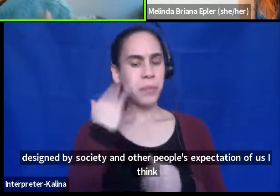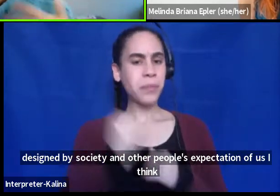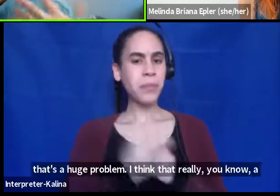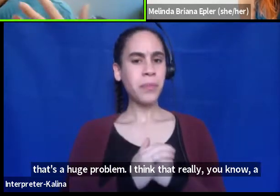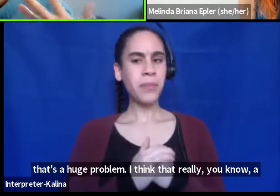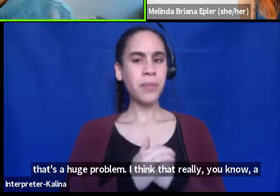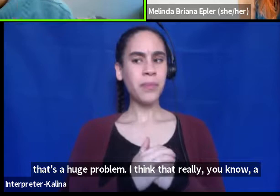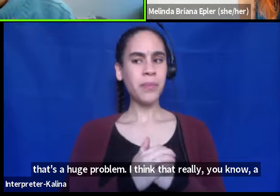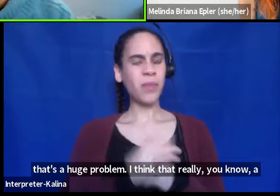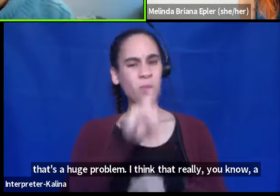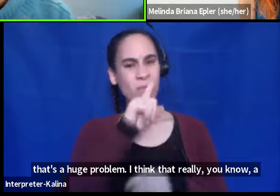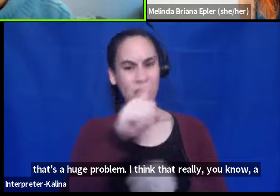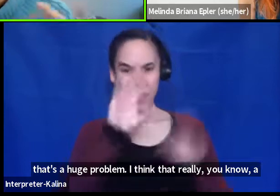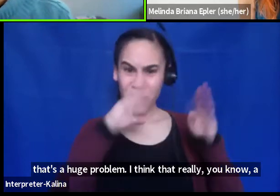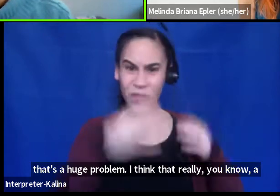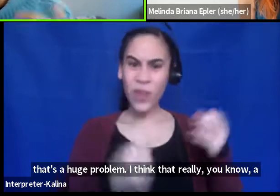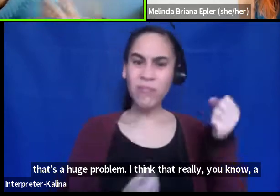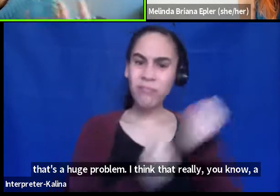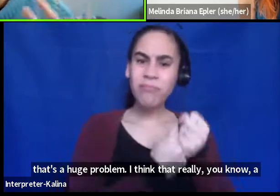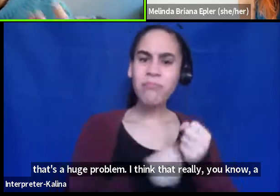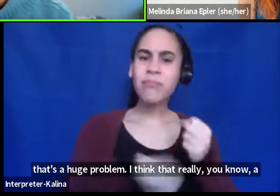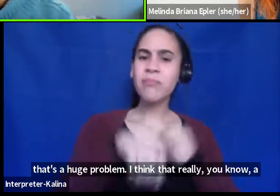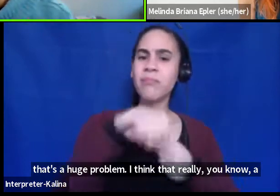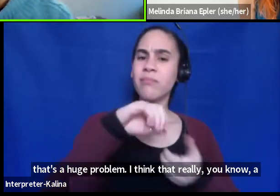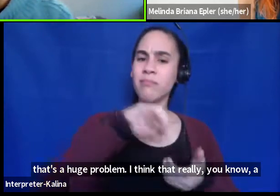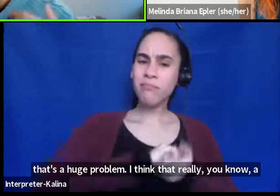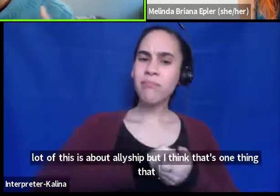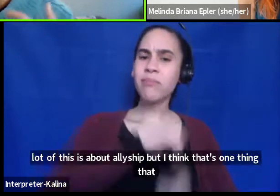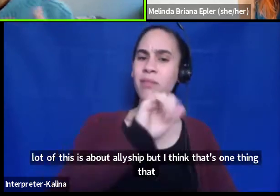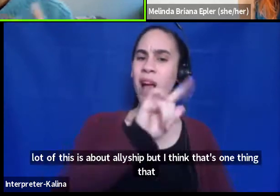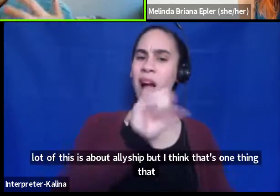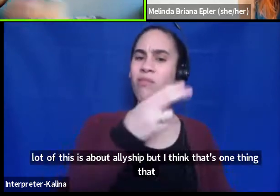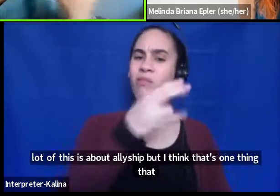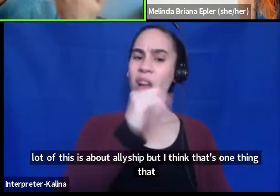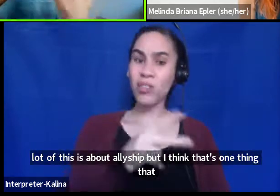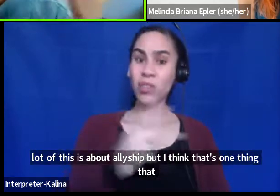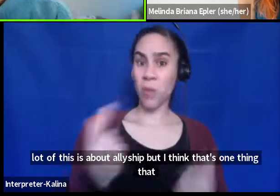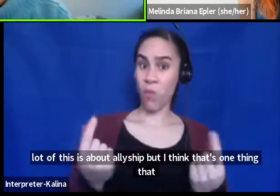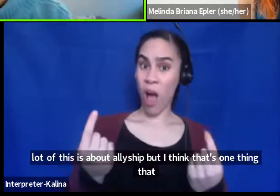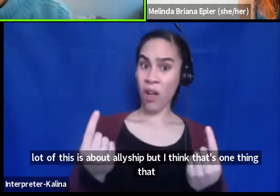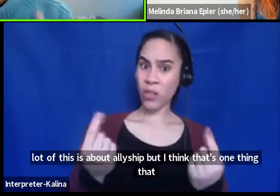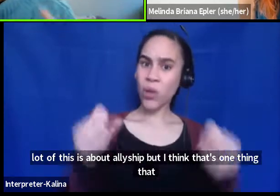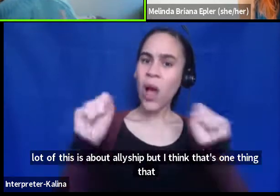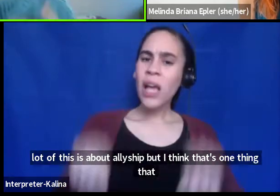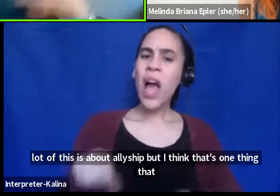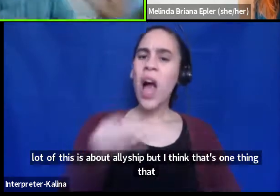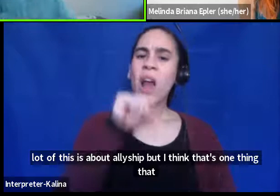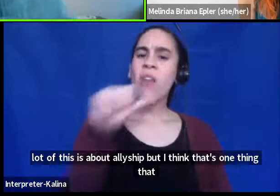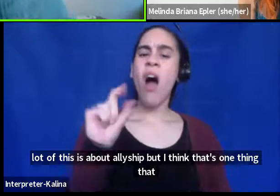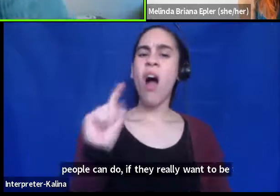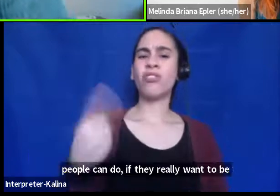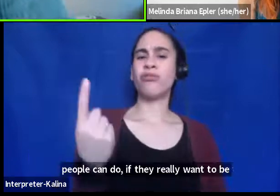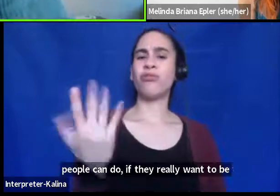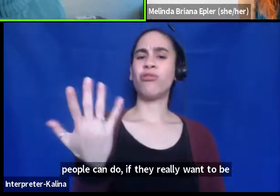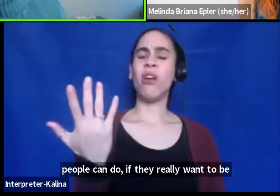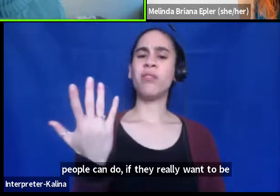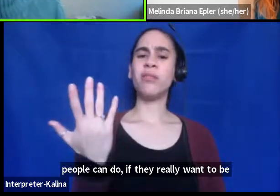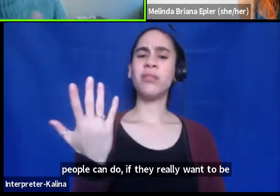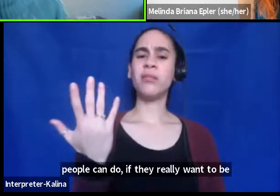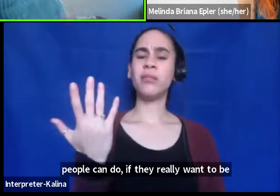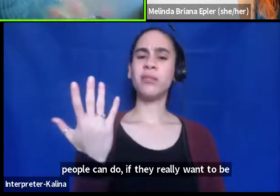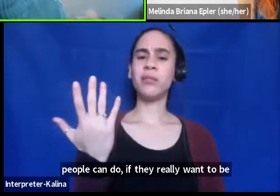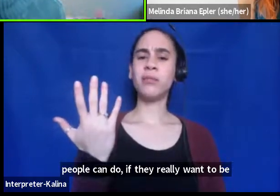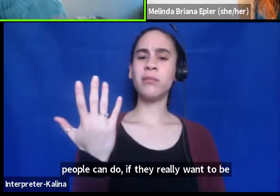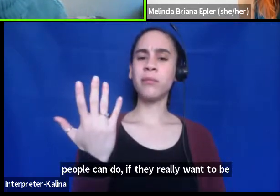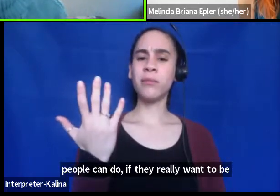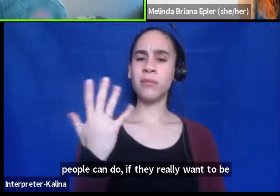allyship, but I think that's one thing that people can do if they really want to be allies, is not to sort of superimpose our own definitions onto other